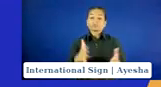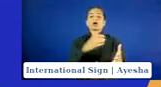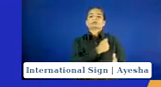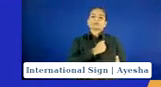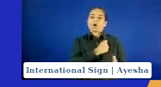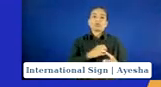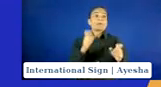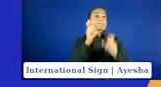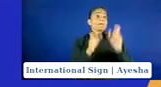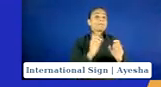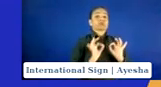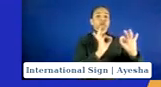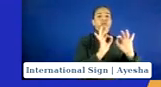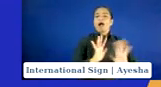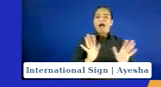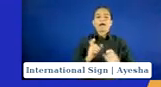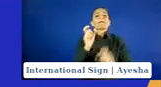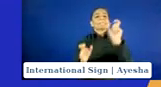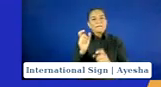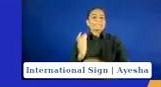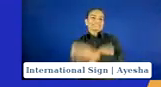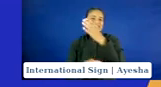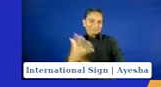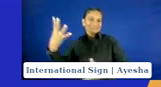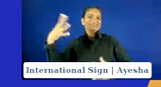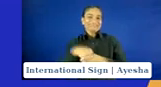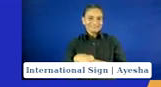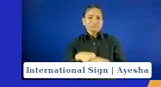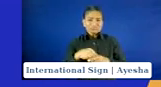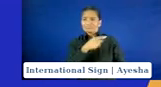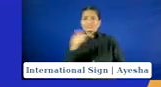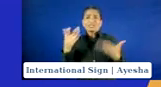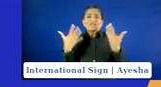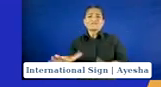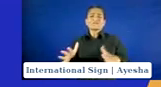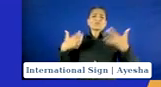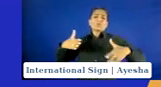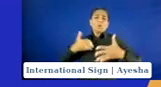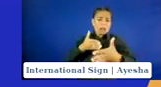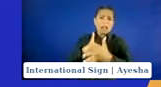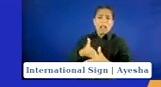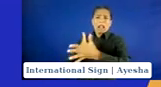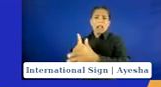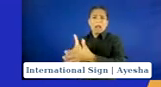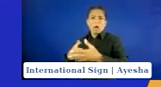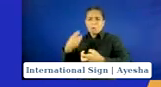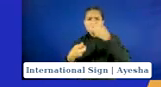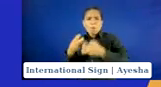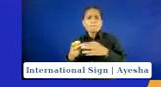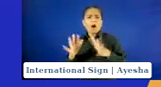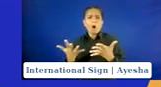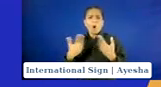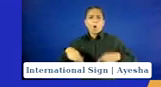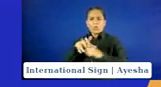critical issues, as well as identifying further work to be done on research, capacity